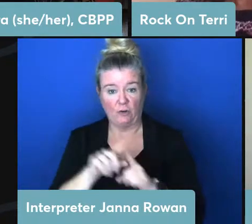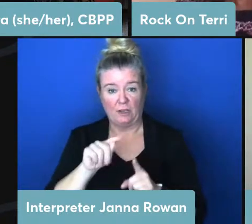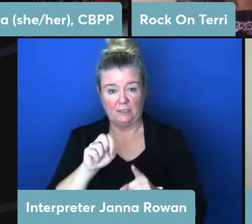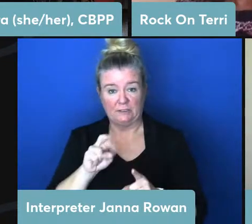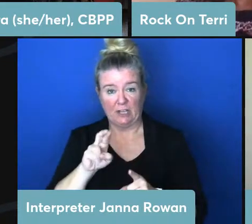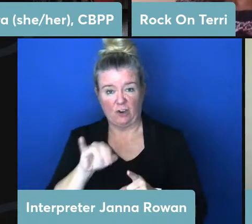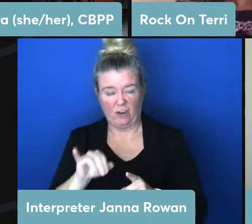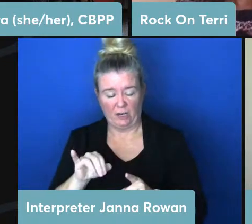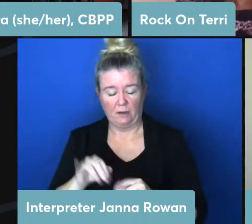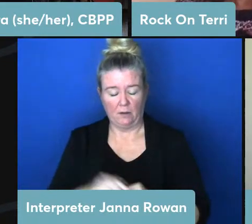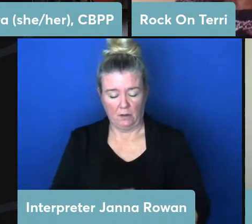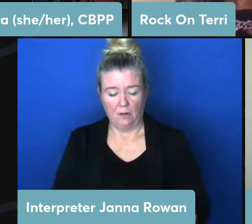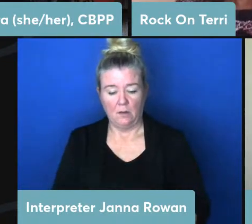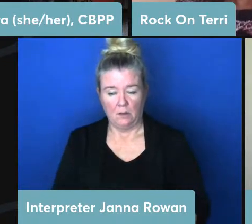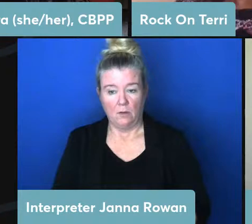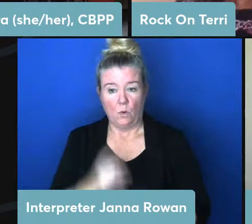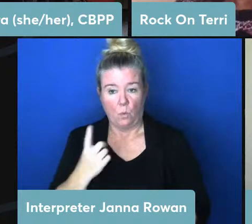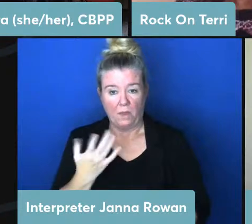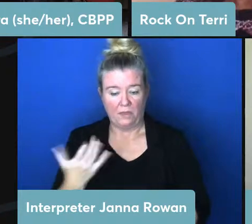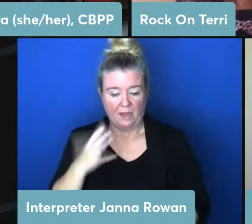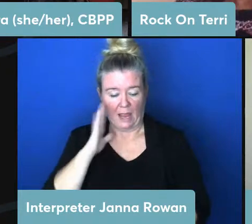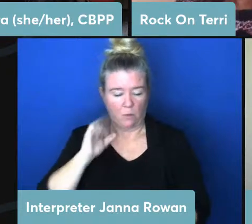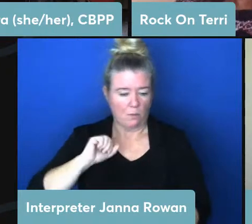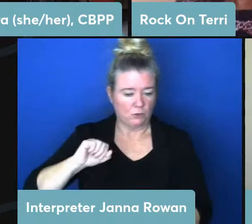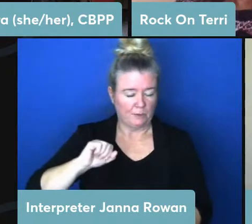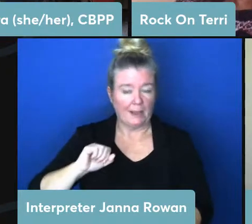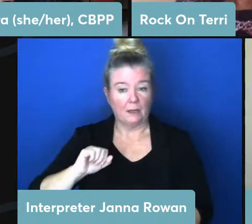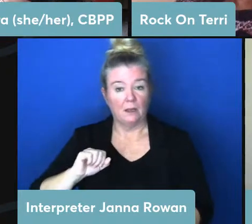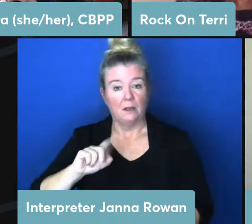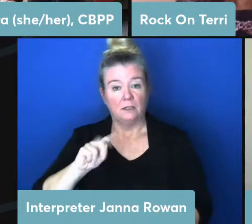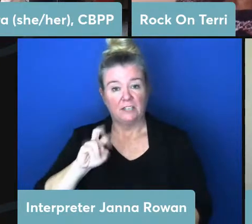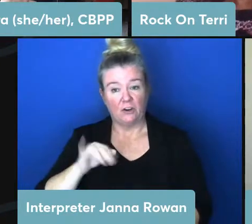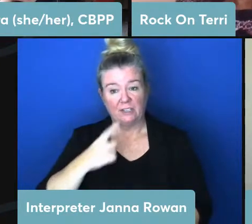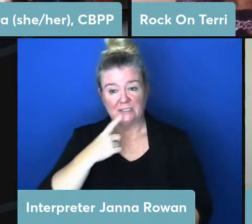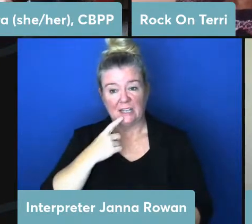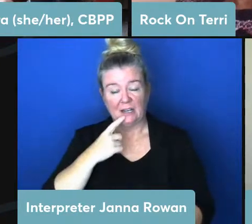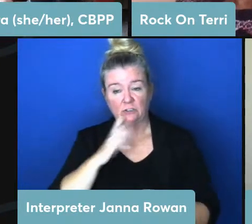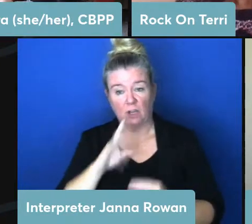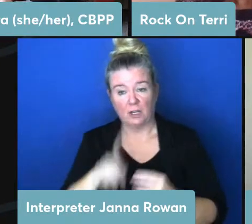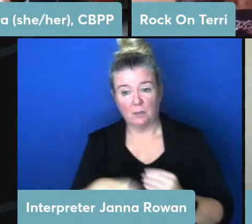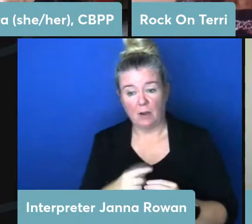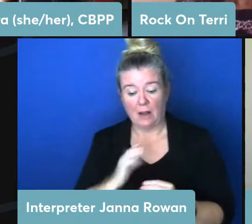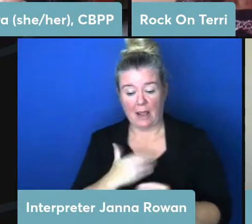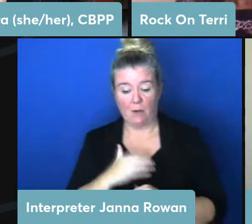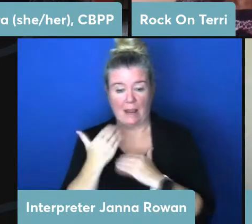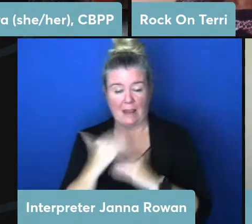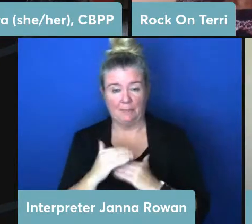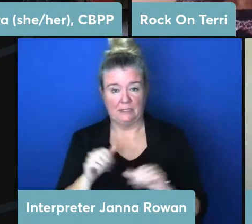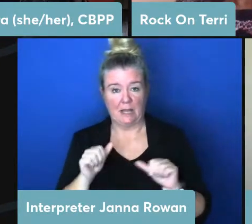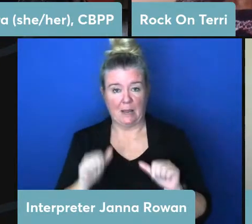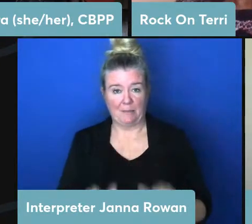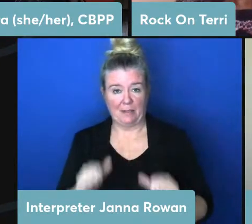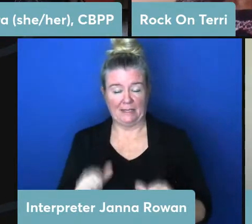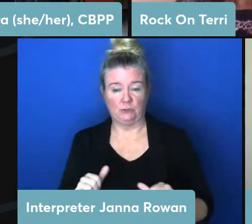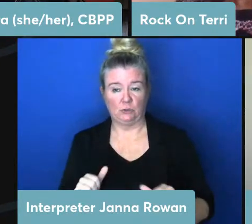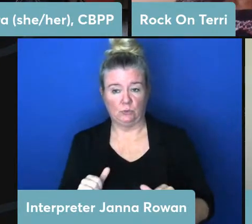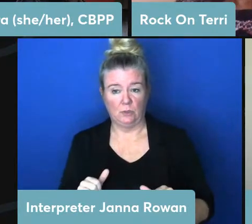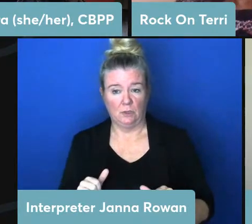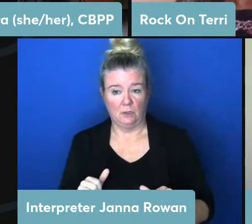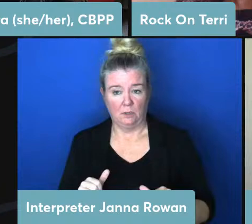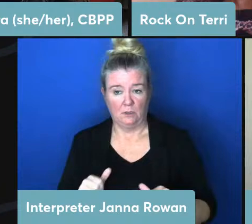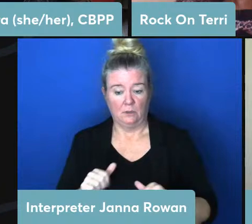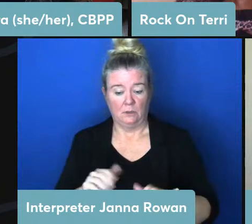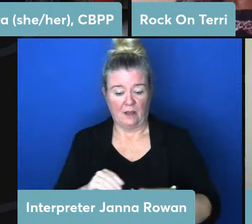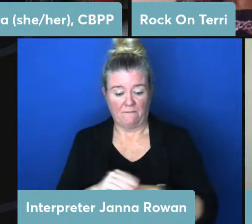push back on one bit that she said about our limited ability to affect